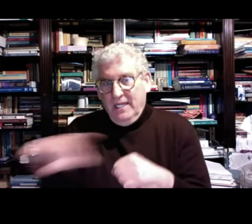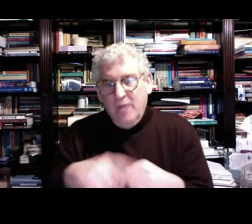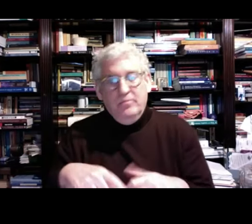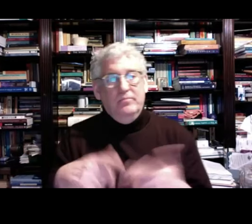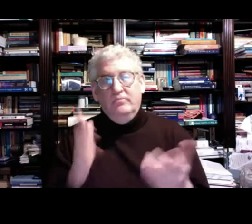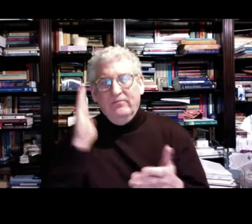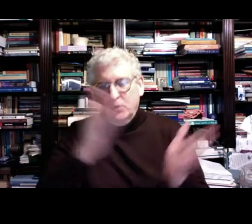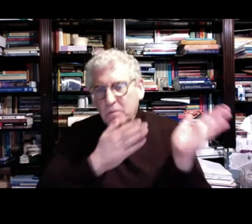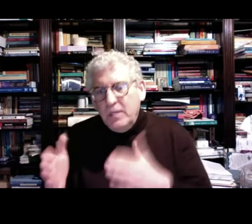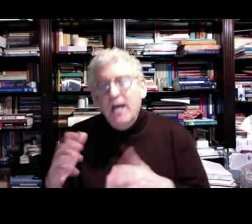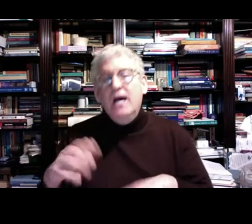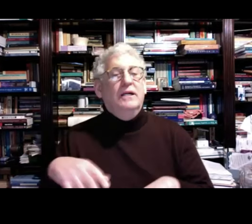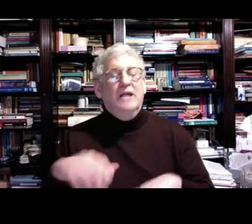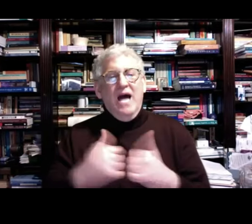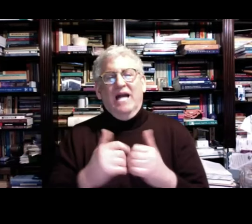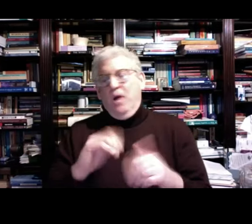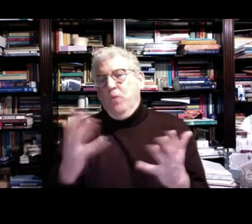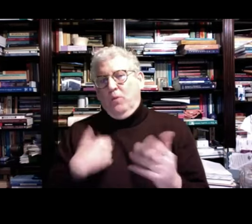and what happened to them, and how,